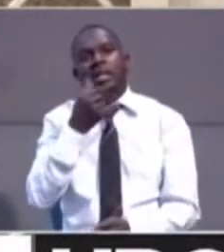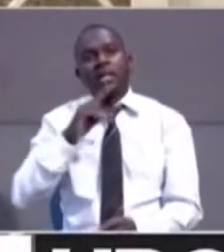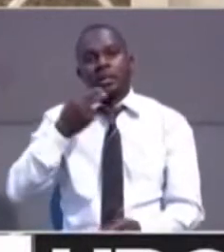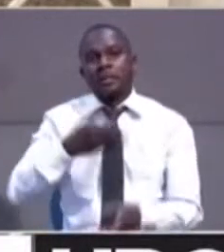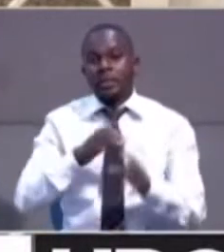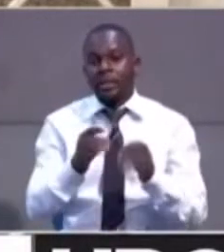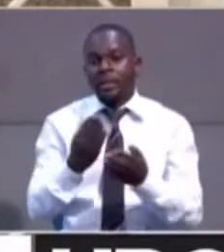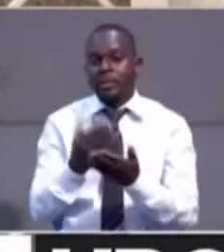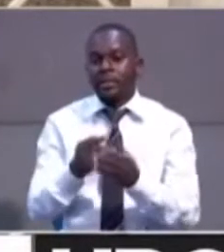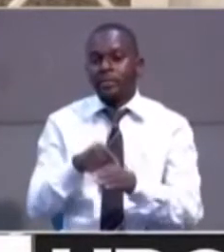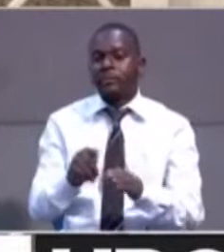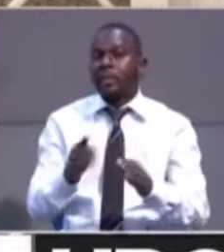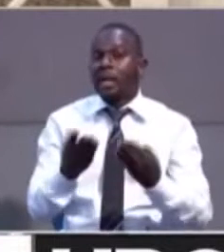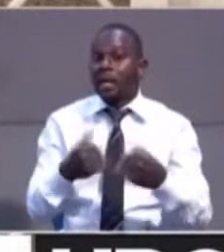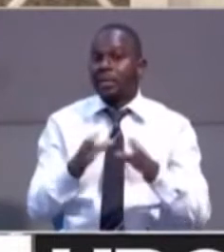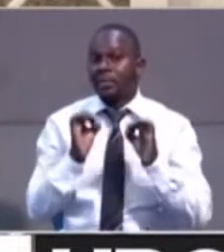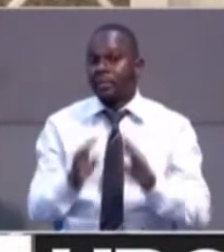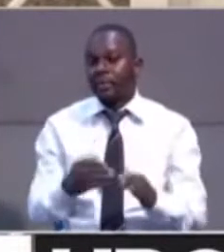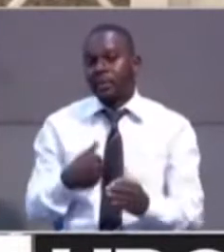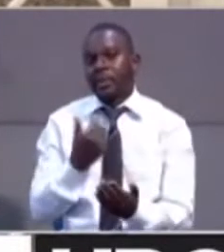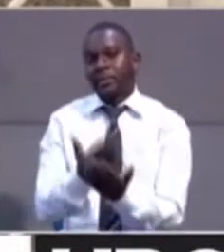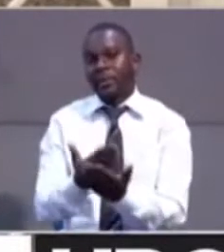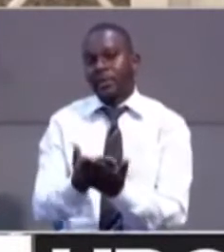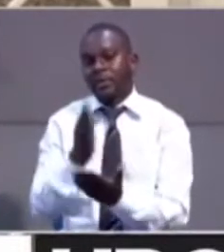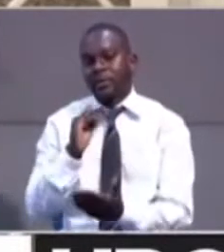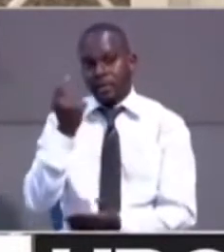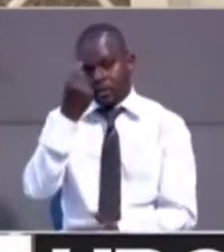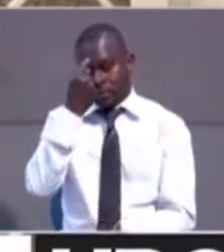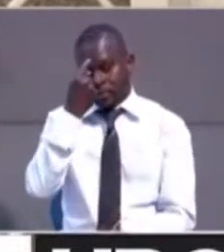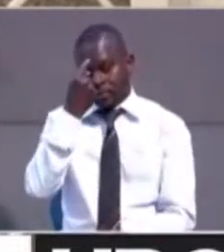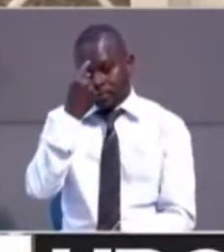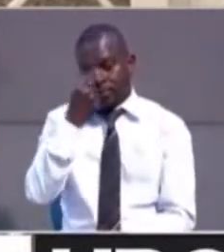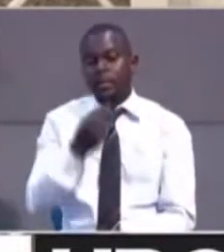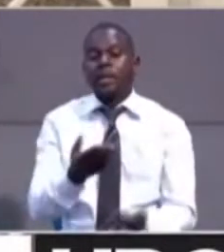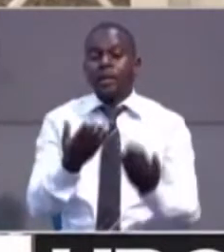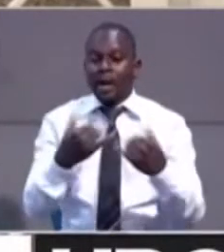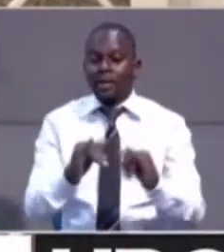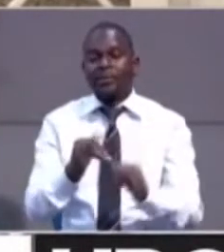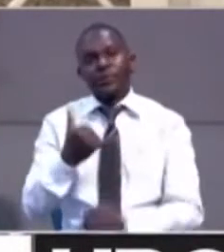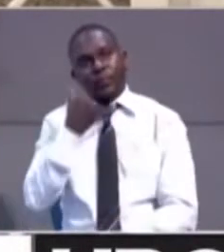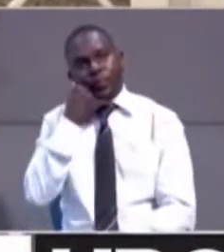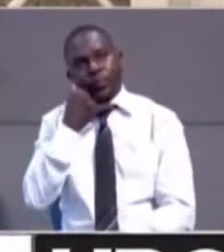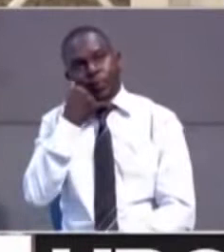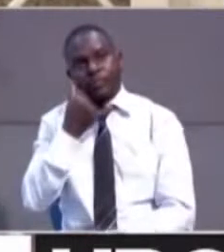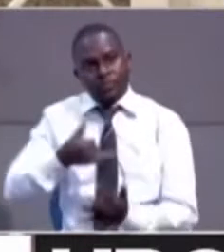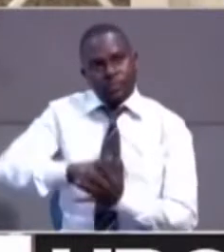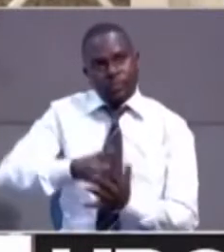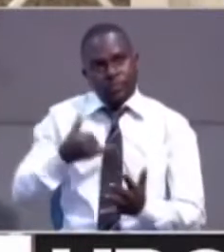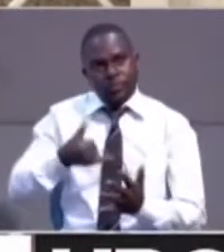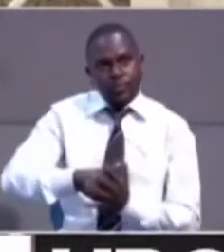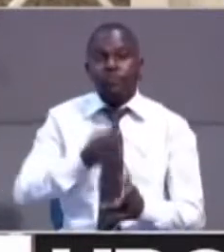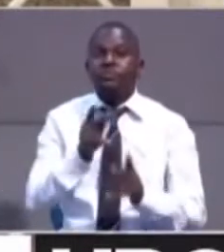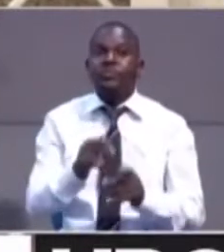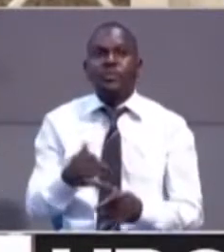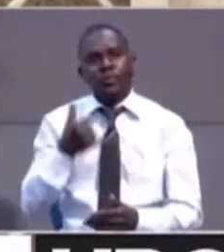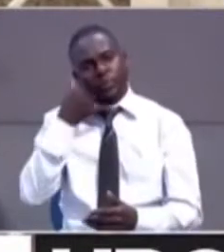to pick. Some of them are even not active. So we call upon government to activate these toll-free lines and let